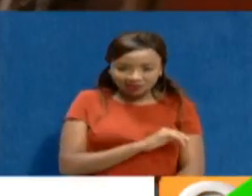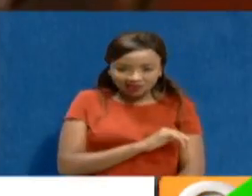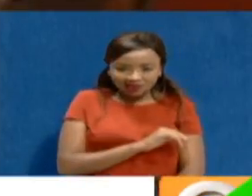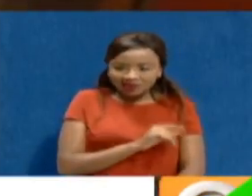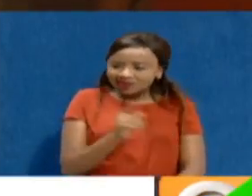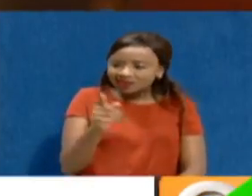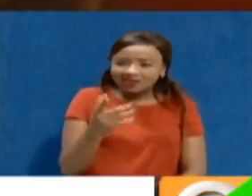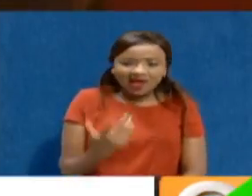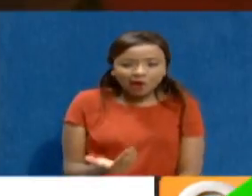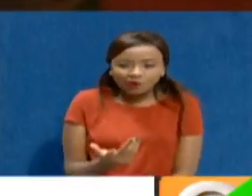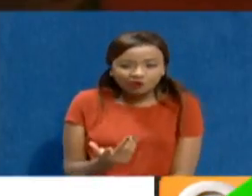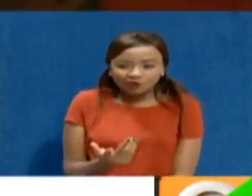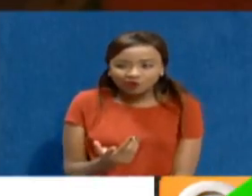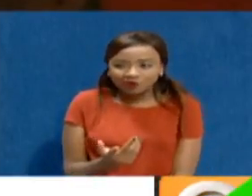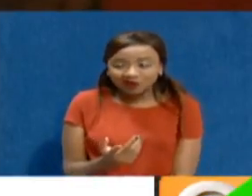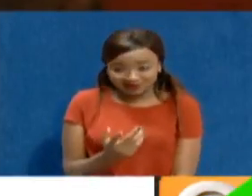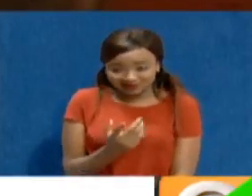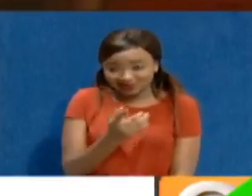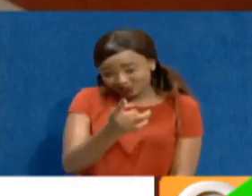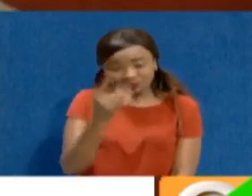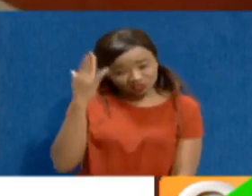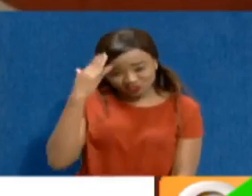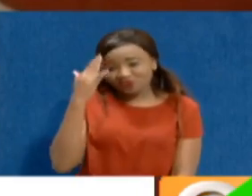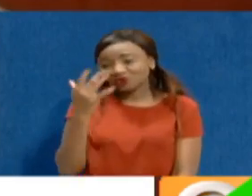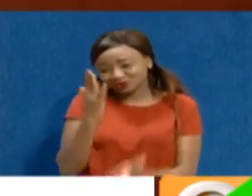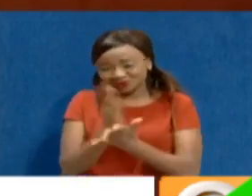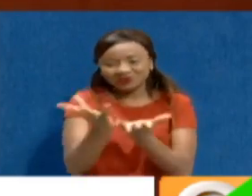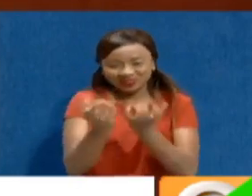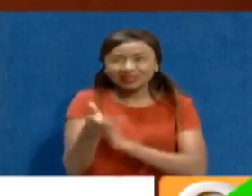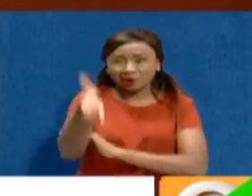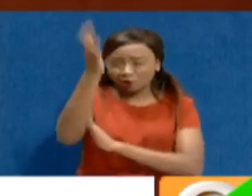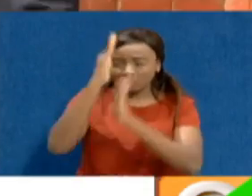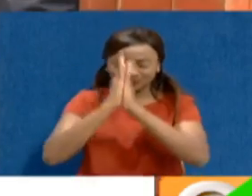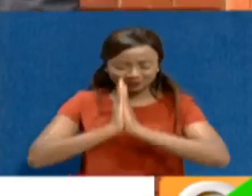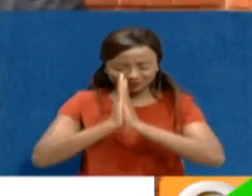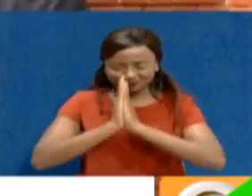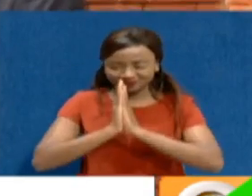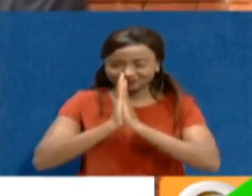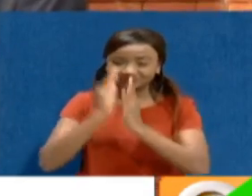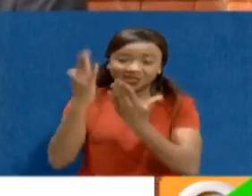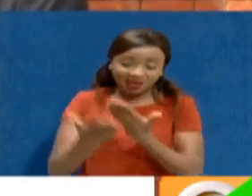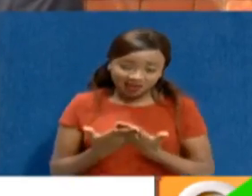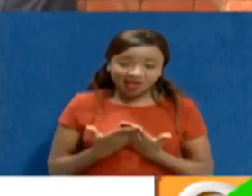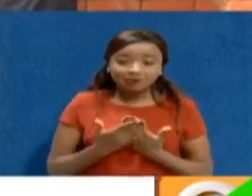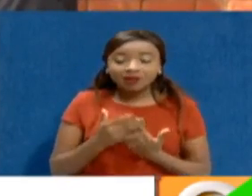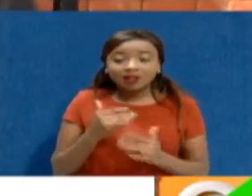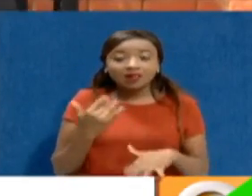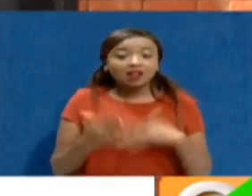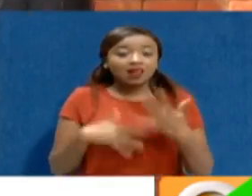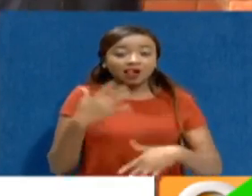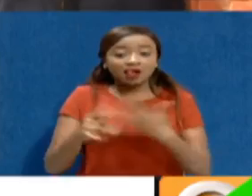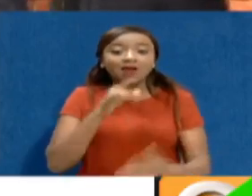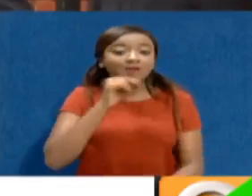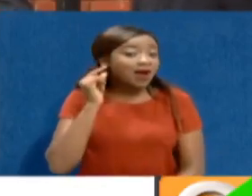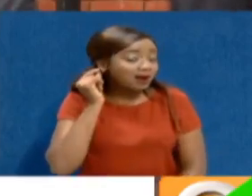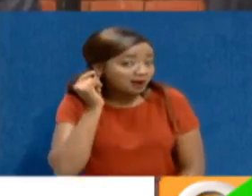katika masikio yake. Mjue tunahitaji maombi kama taifa. he was succeeded by David